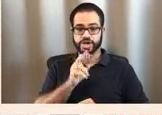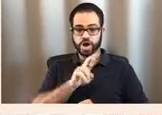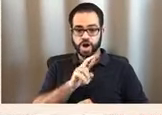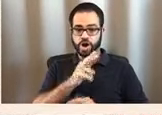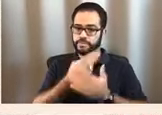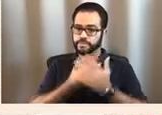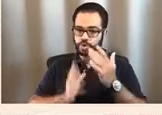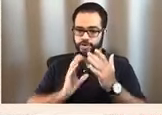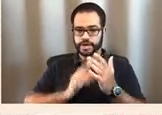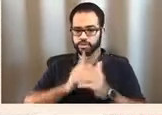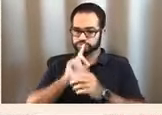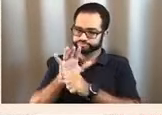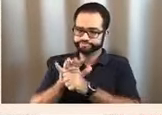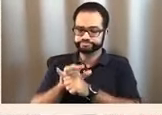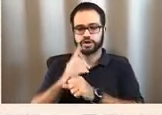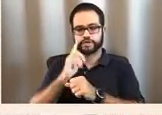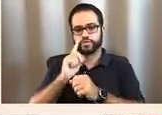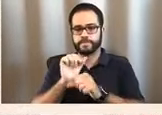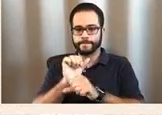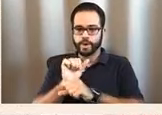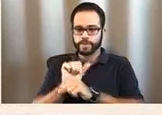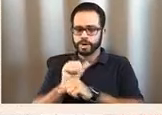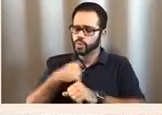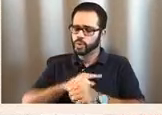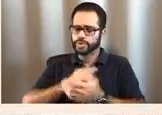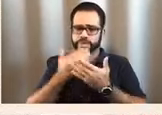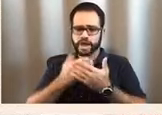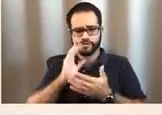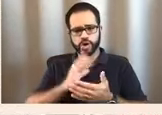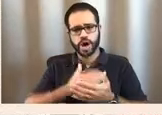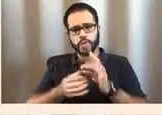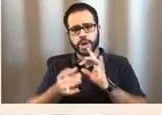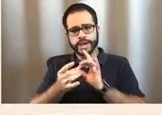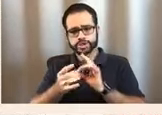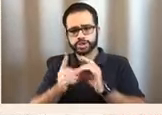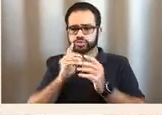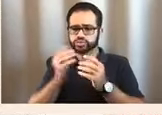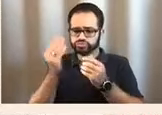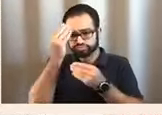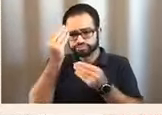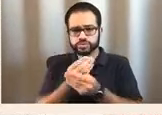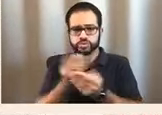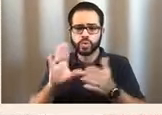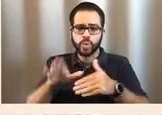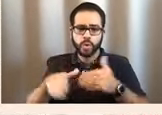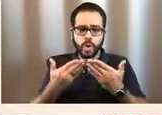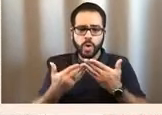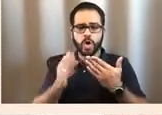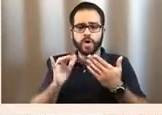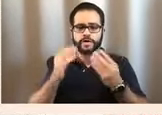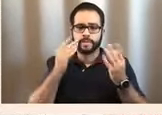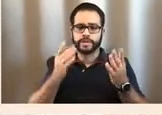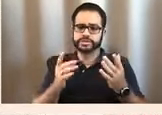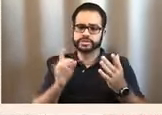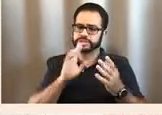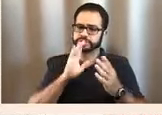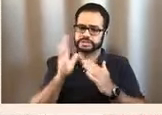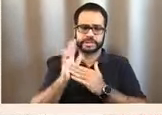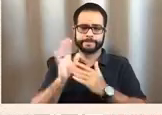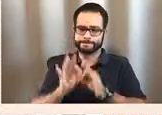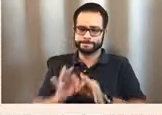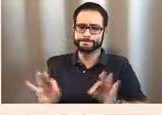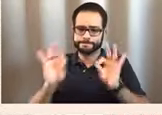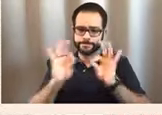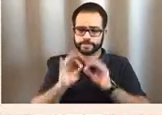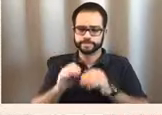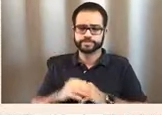for the relationships that we have together and bringing all this information together to you today. This is one of most importance. The Florida